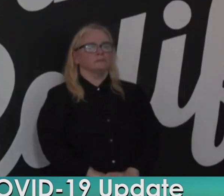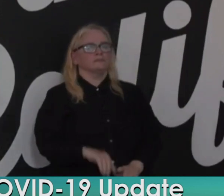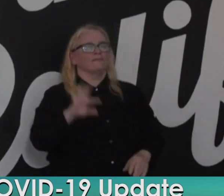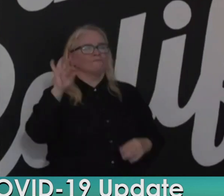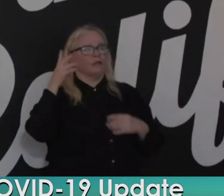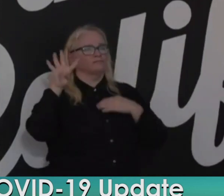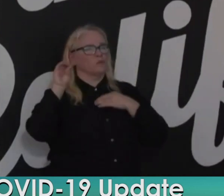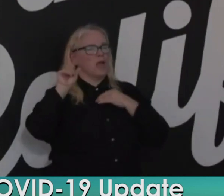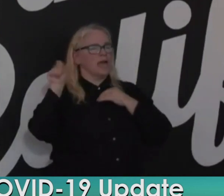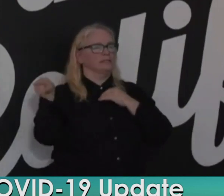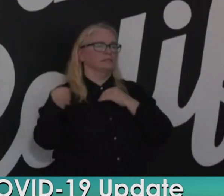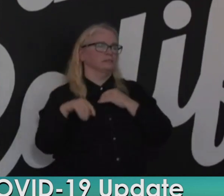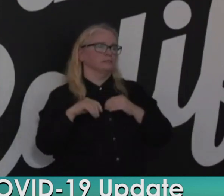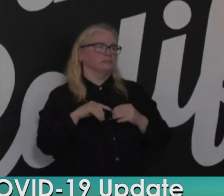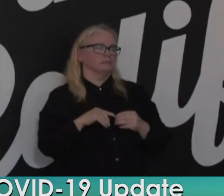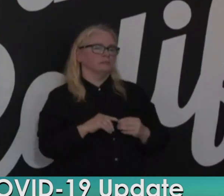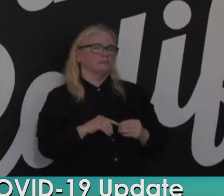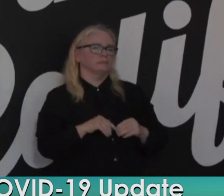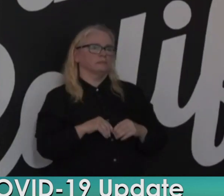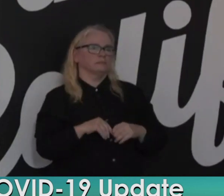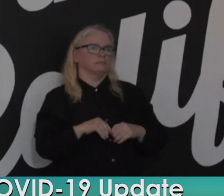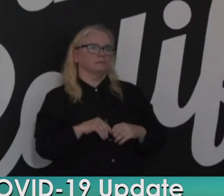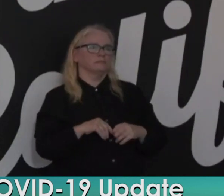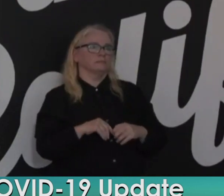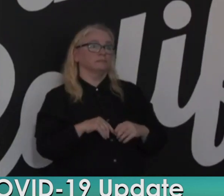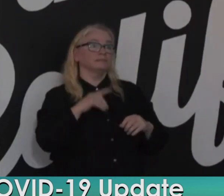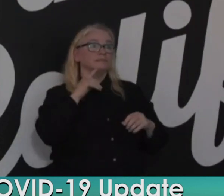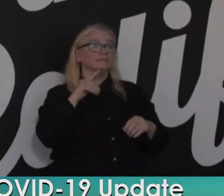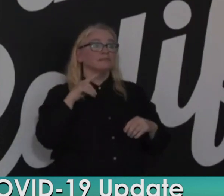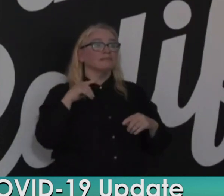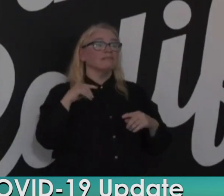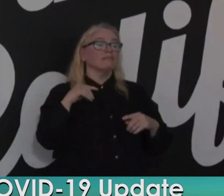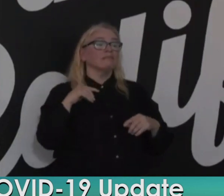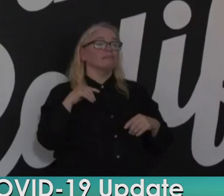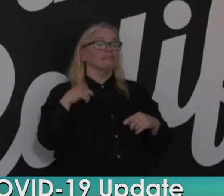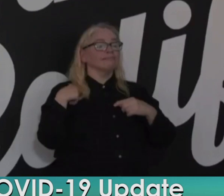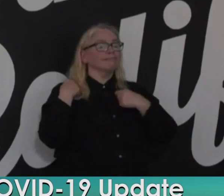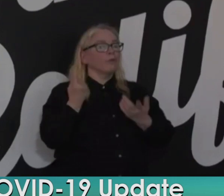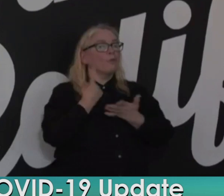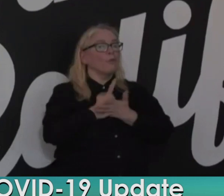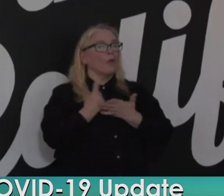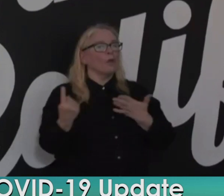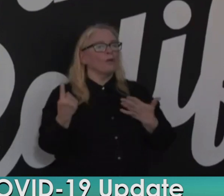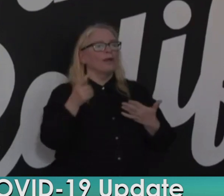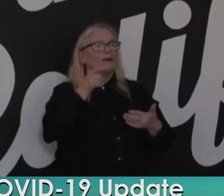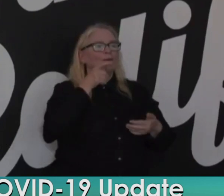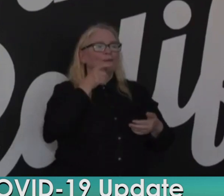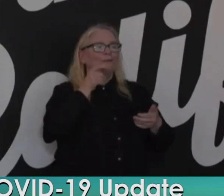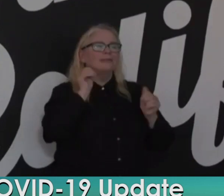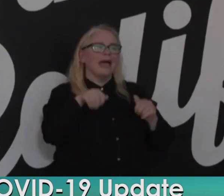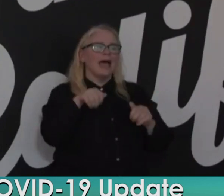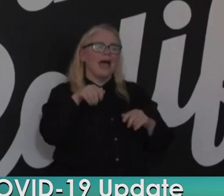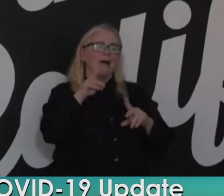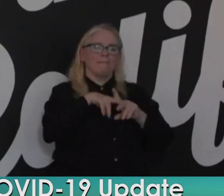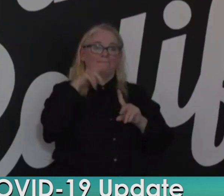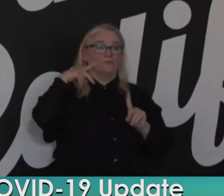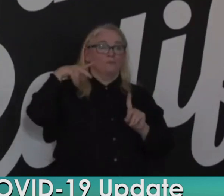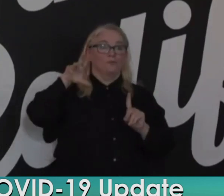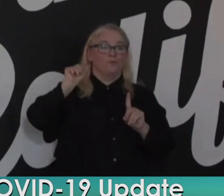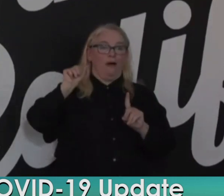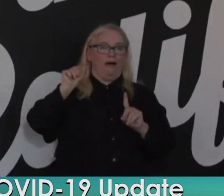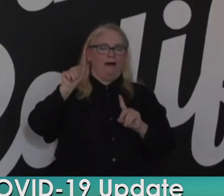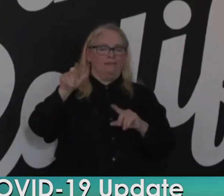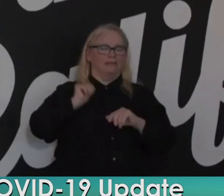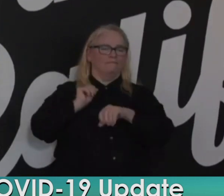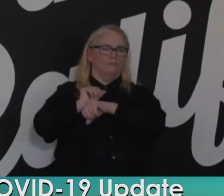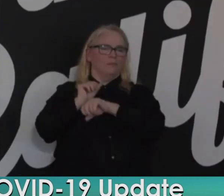the PUA. Thousands of Californians who've lost jobs during the pandemic applied for regular unemployment and were surprised by a delay in help due to penalty weeks.